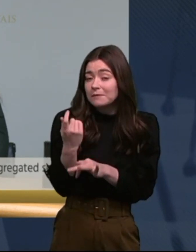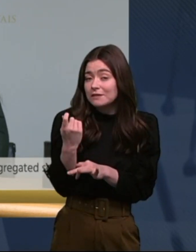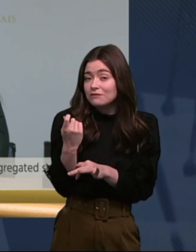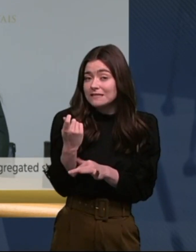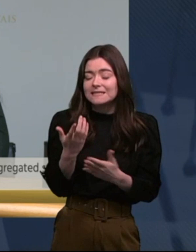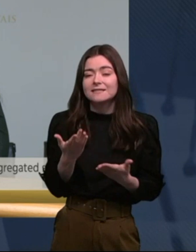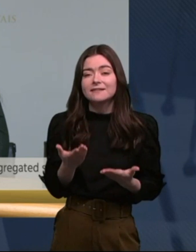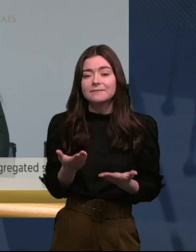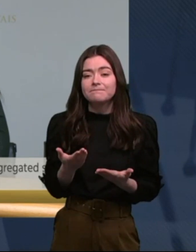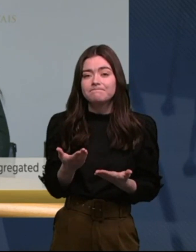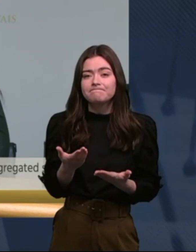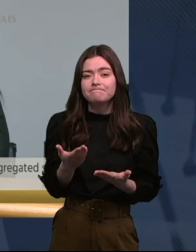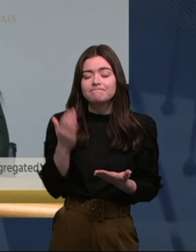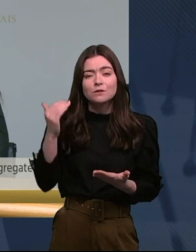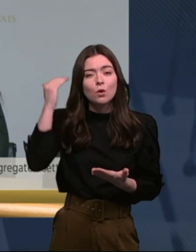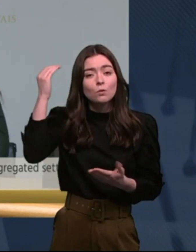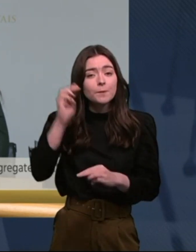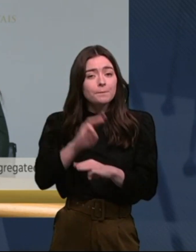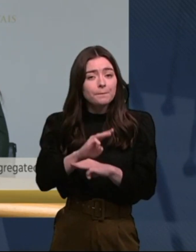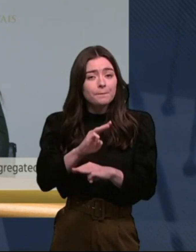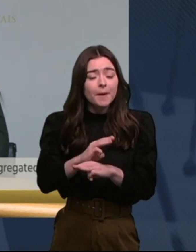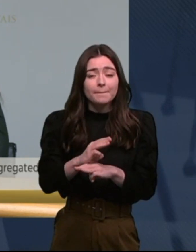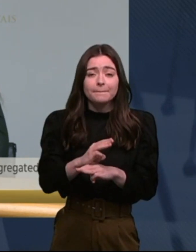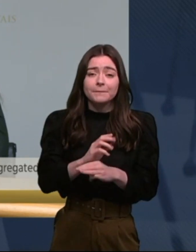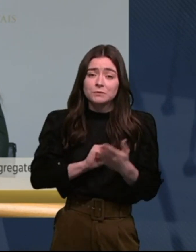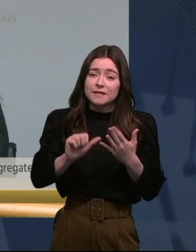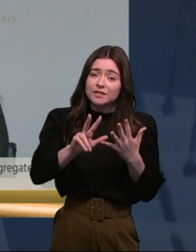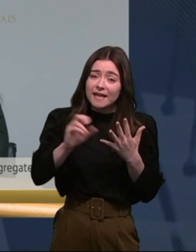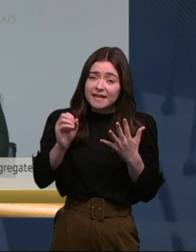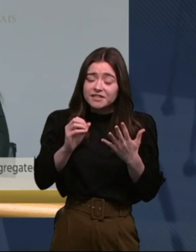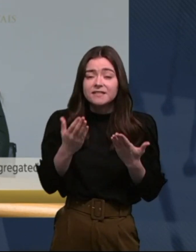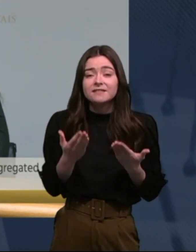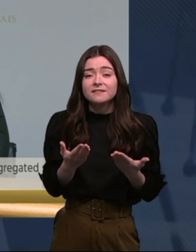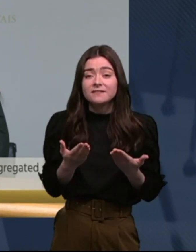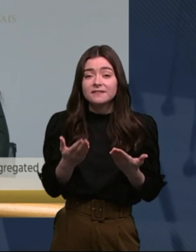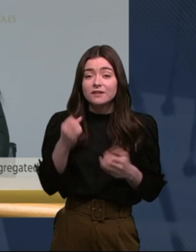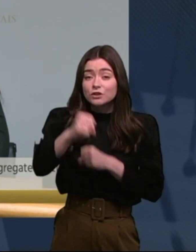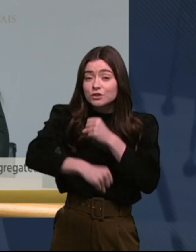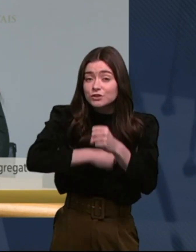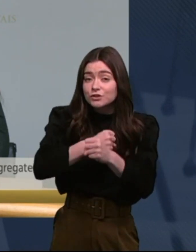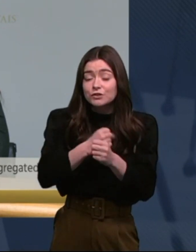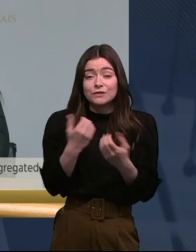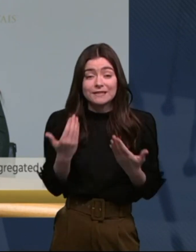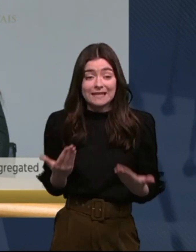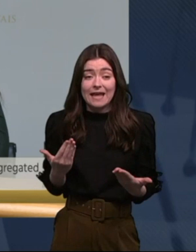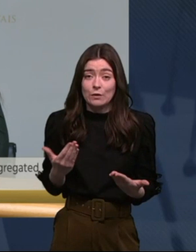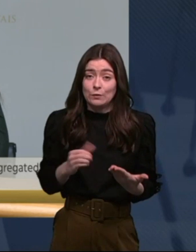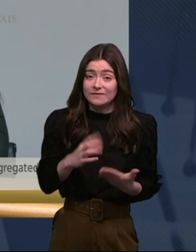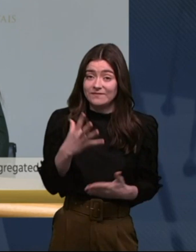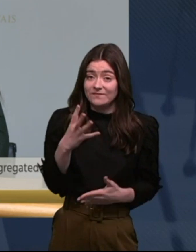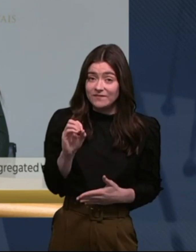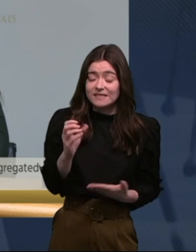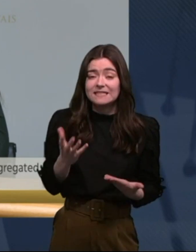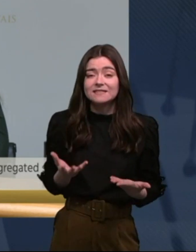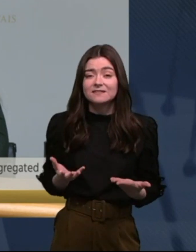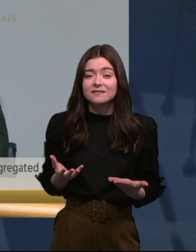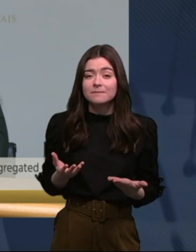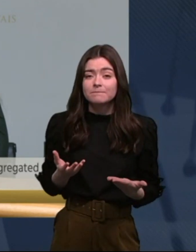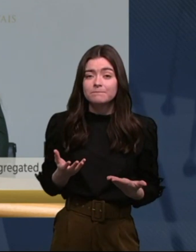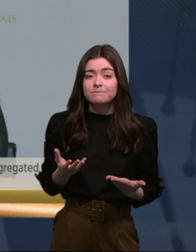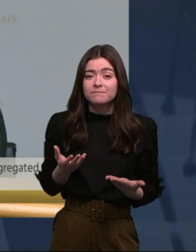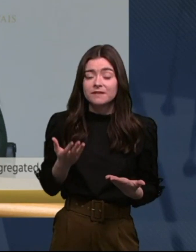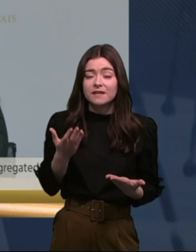an elderly mum who is in her 80s, and her son is now in his 50s, and she has